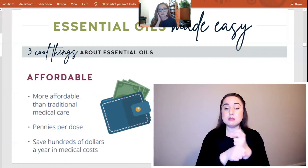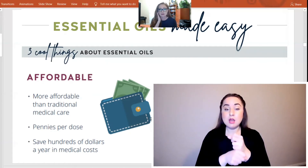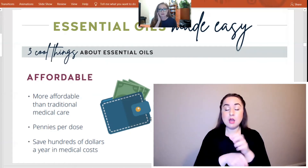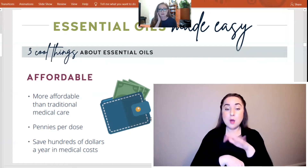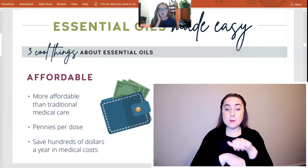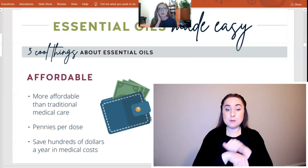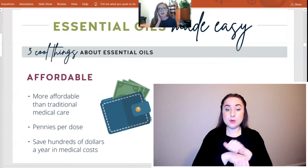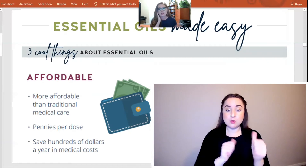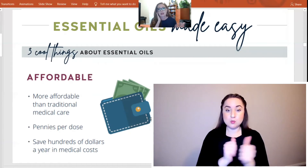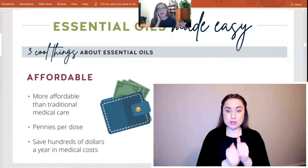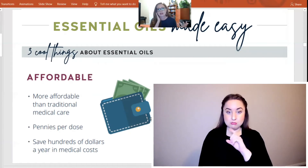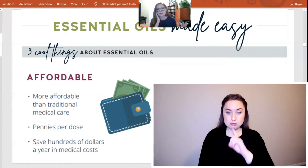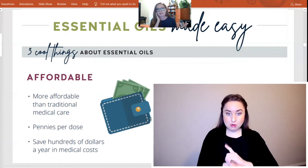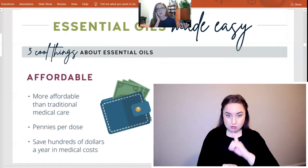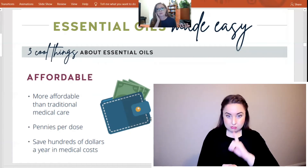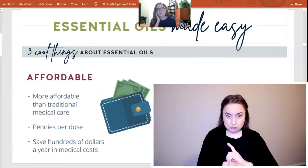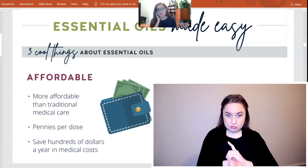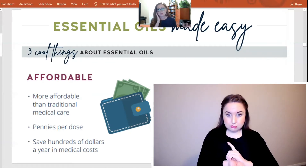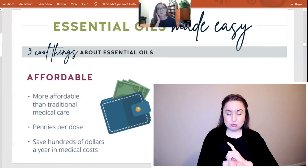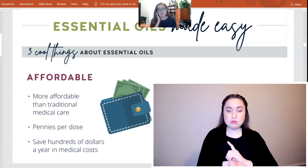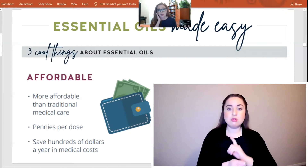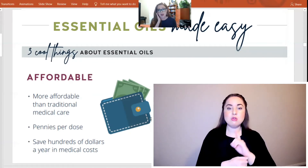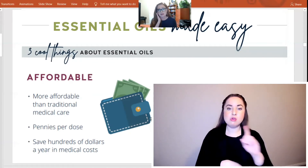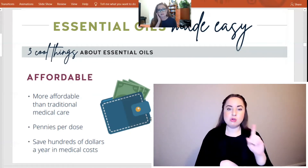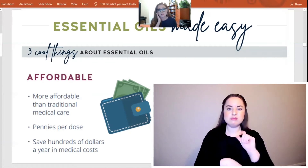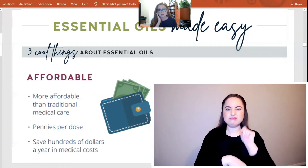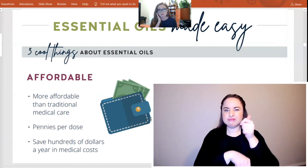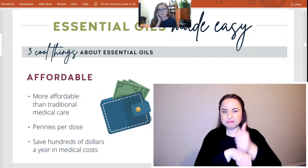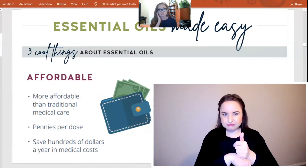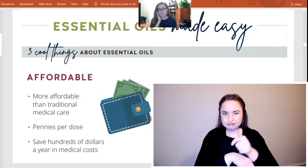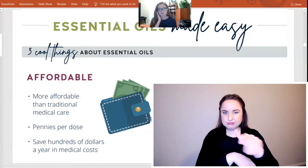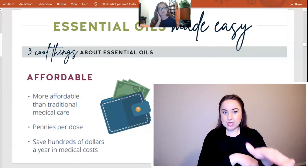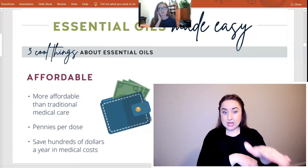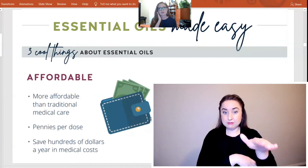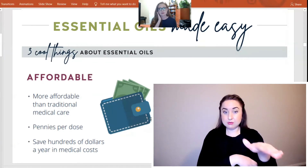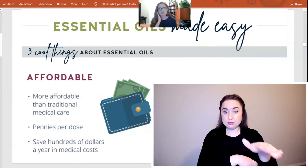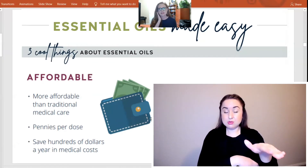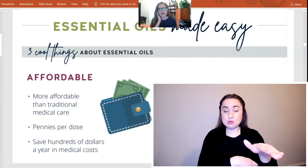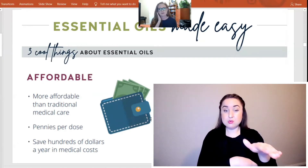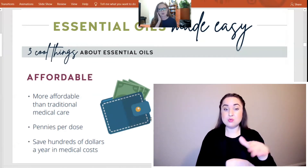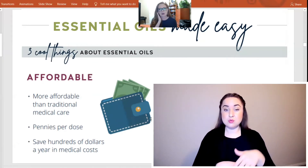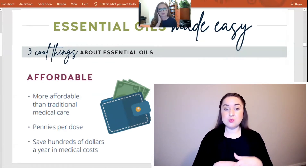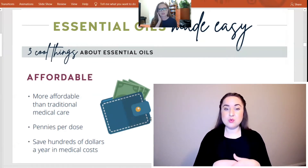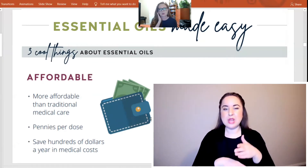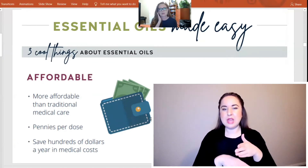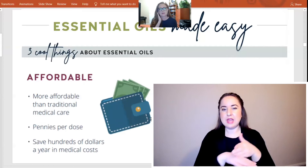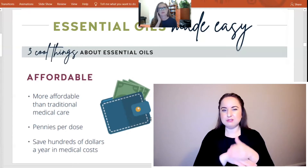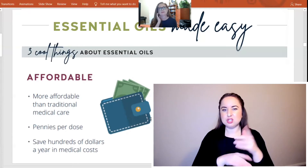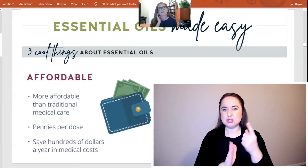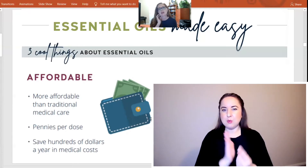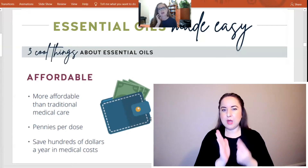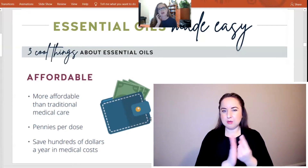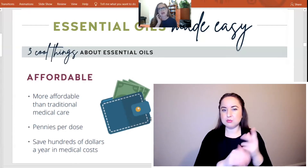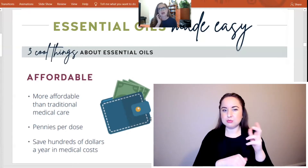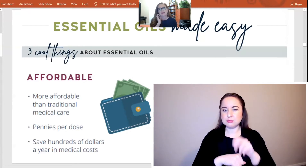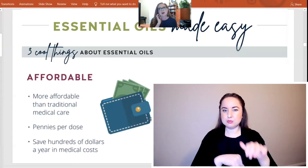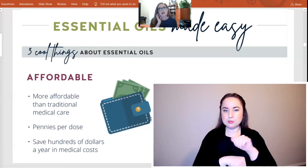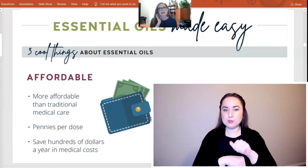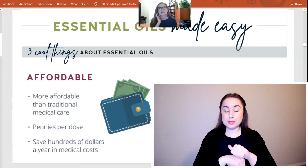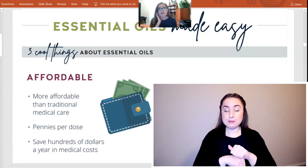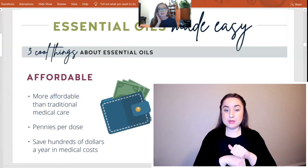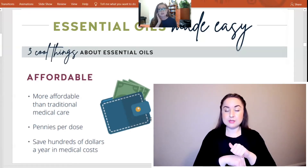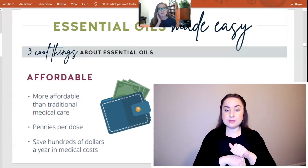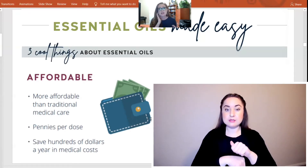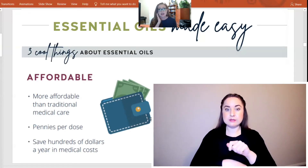my doctor and it was for that evening. It was an after hours appointment. And